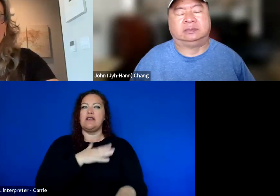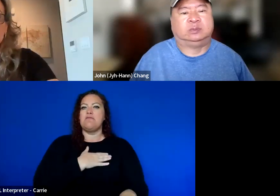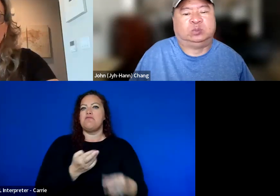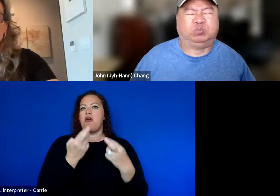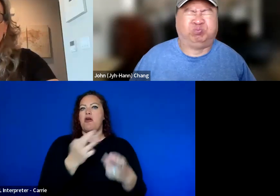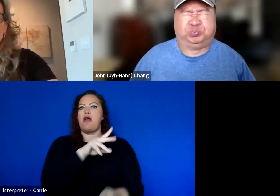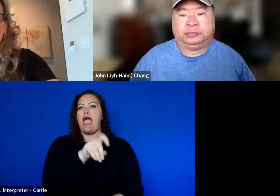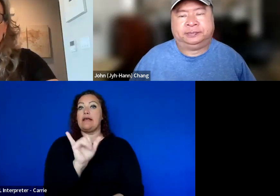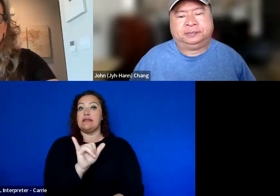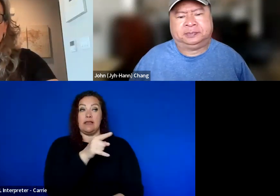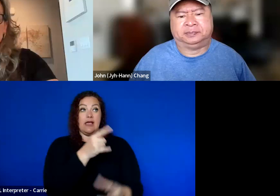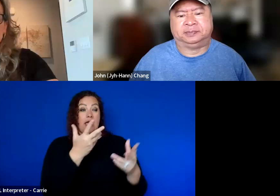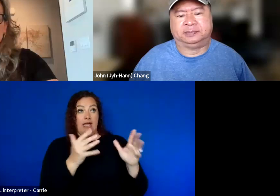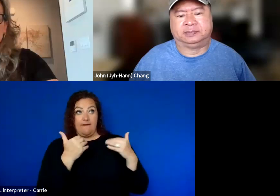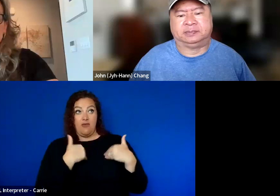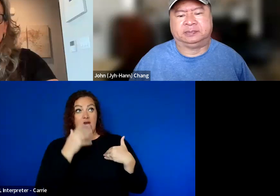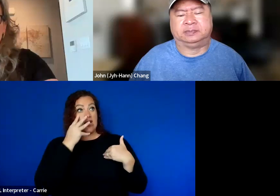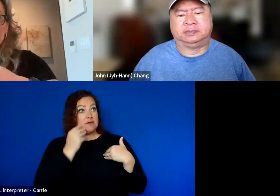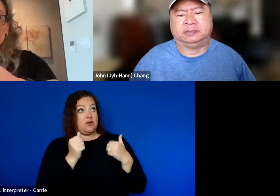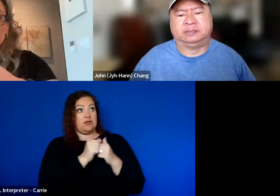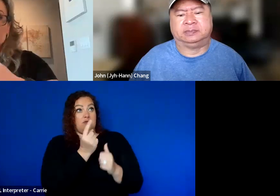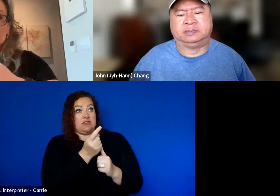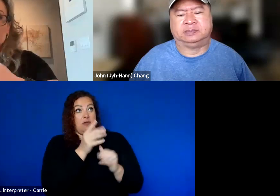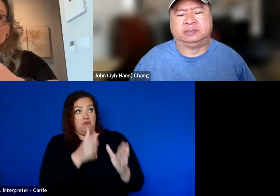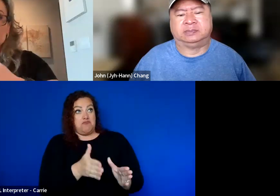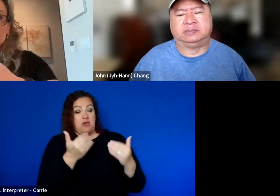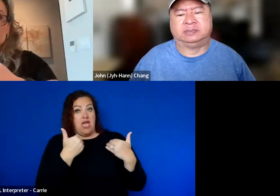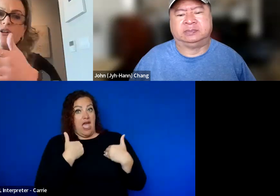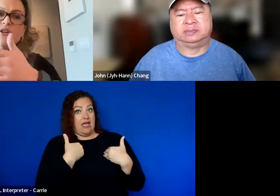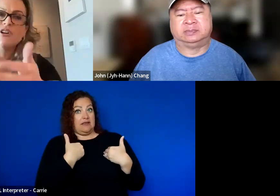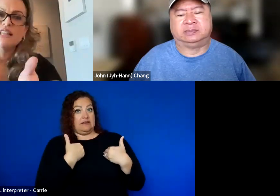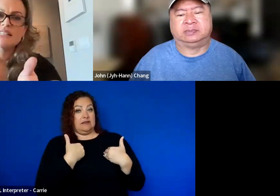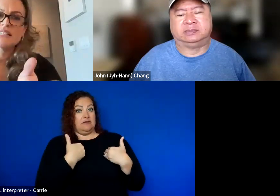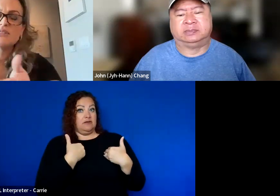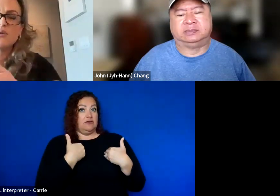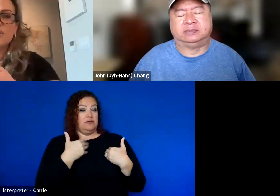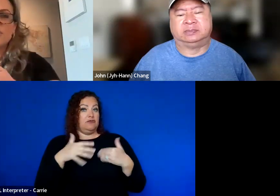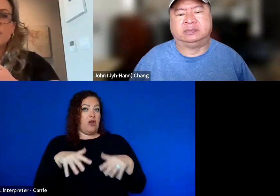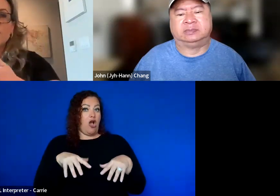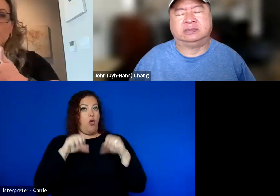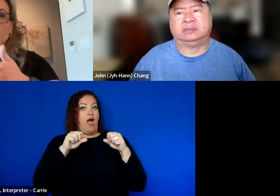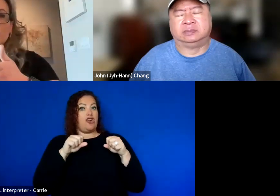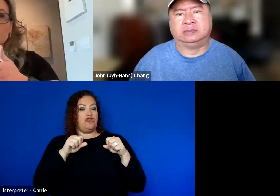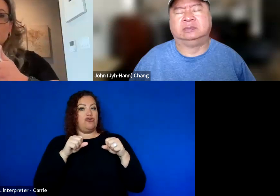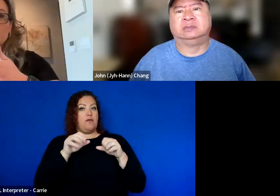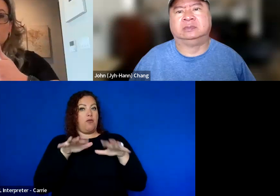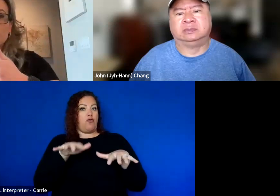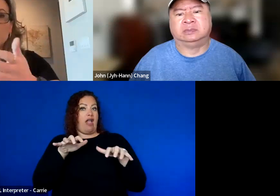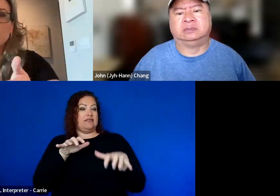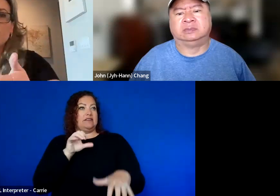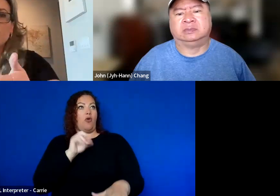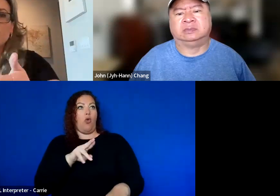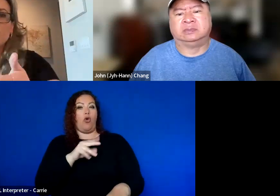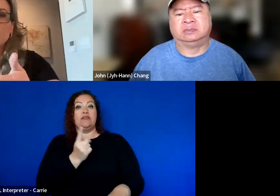like, have you had experience with somebody who has acquired paralysis, or who